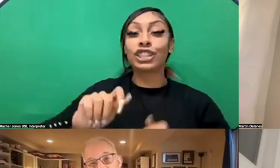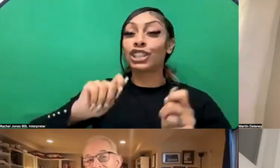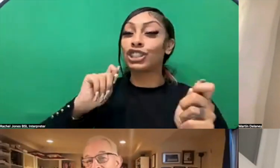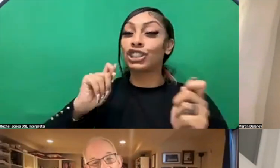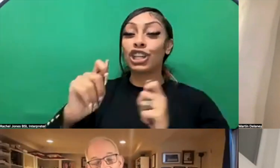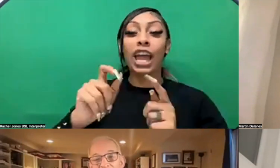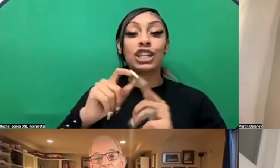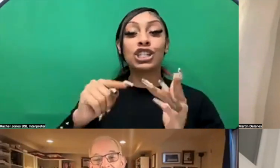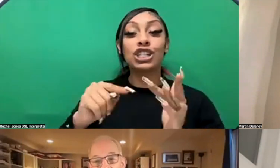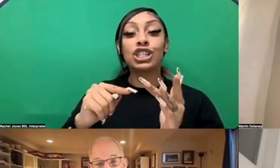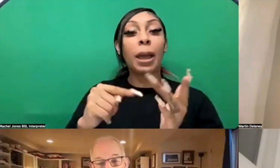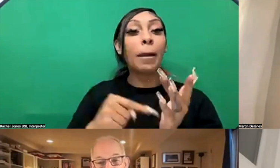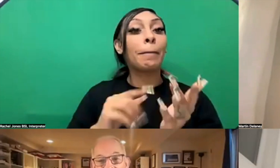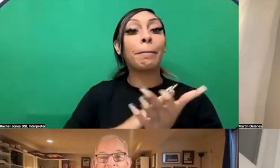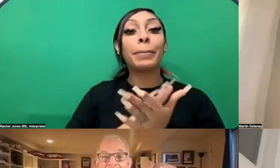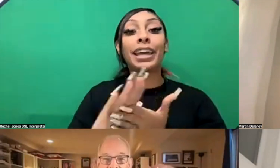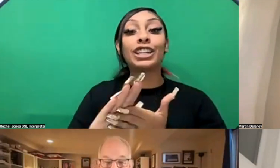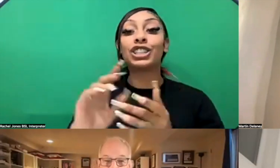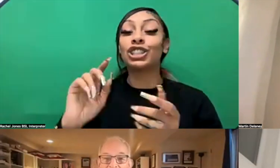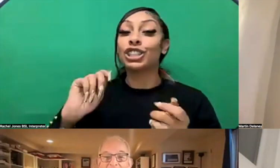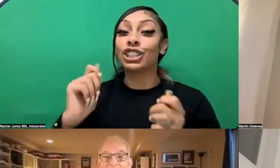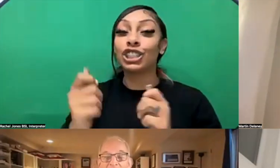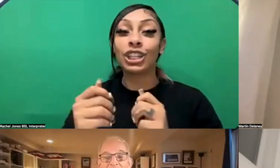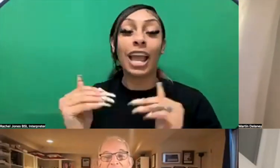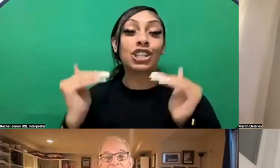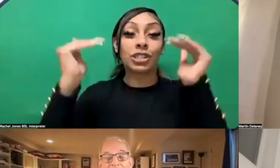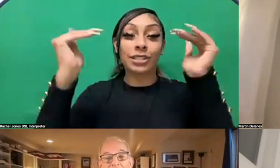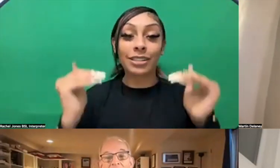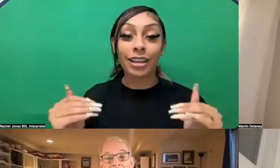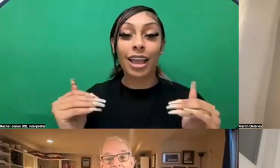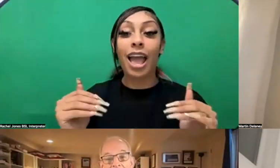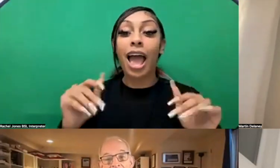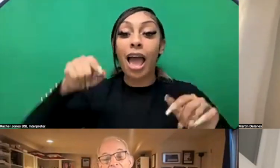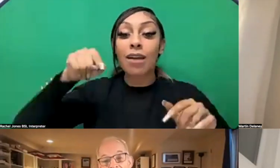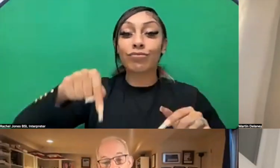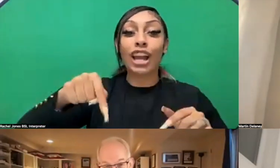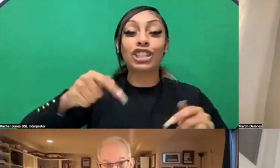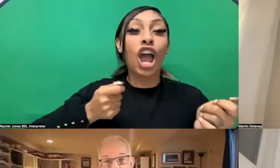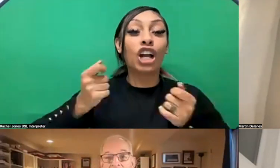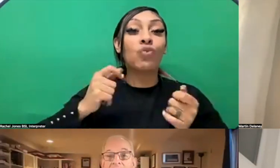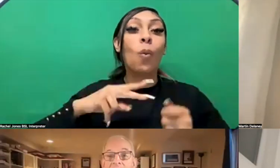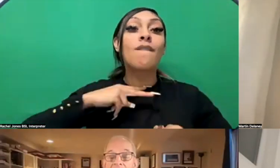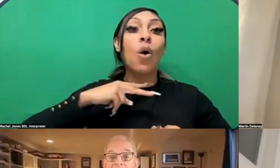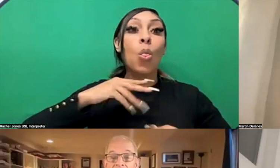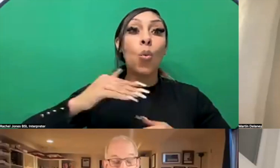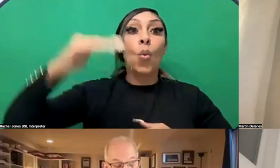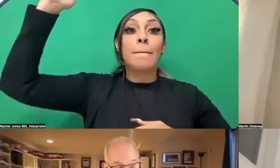move it backward and forward, it changes the timbre. The pressure controls the volume. And